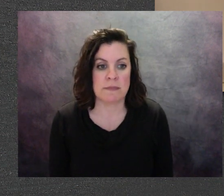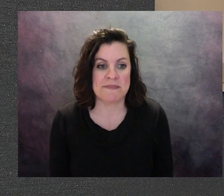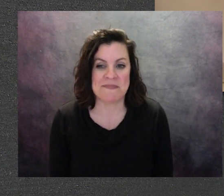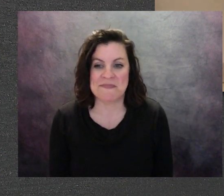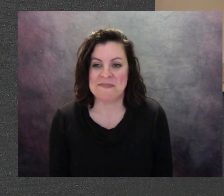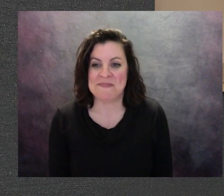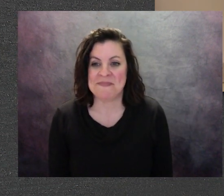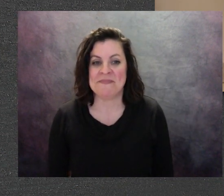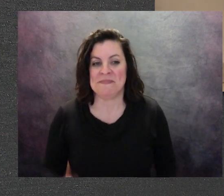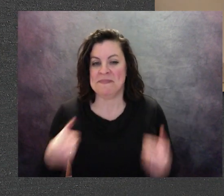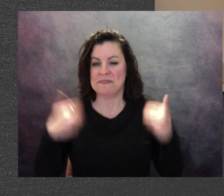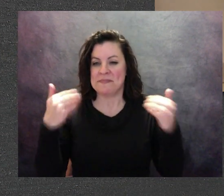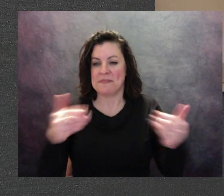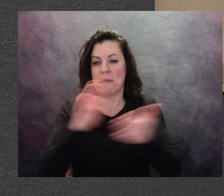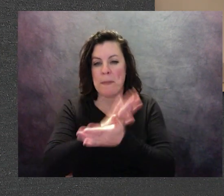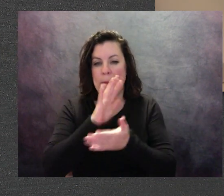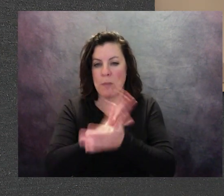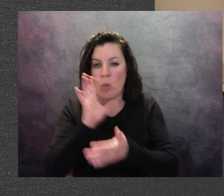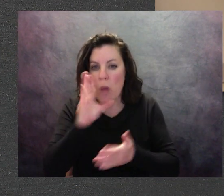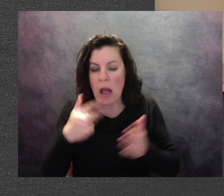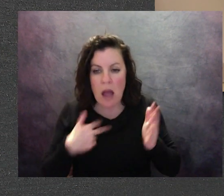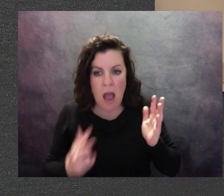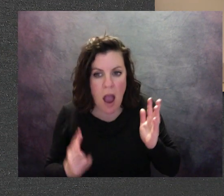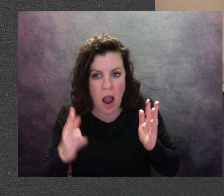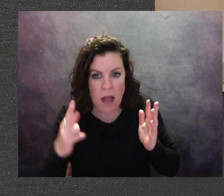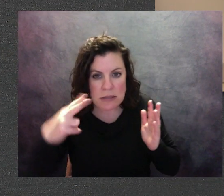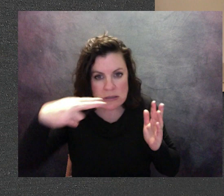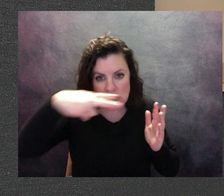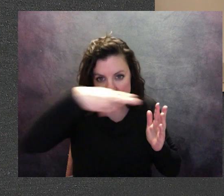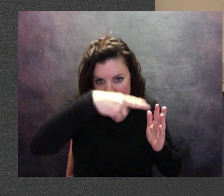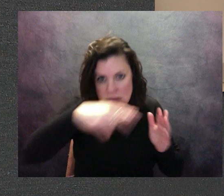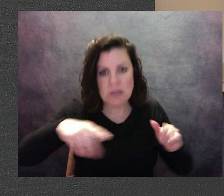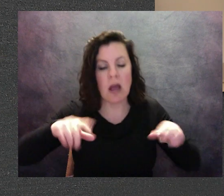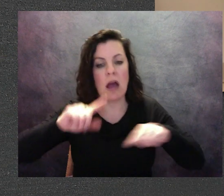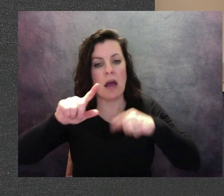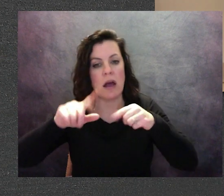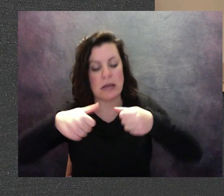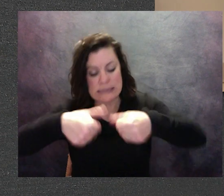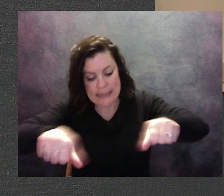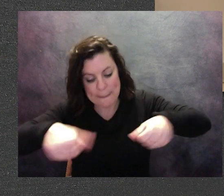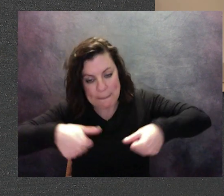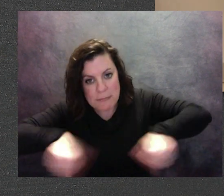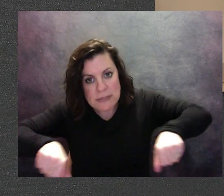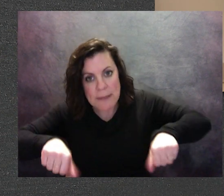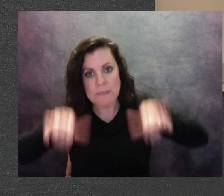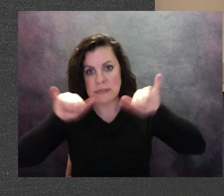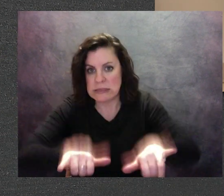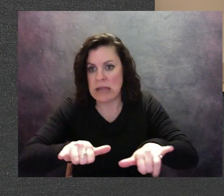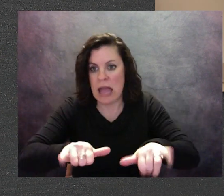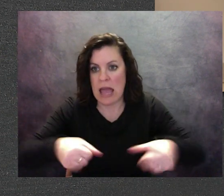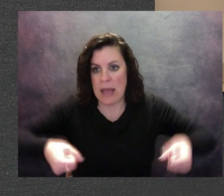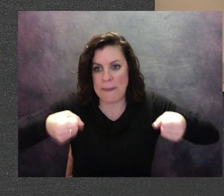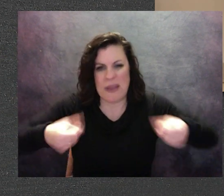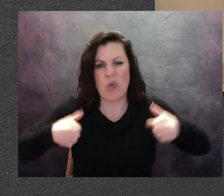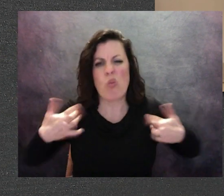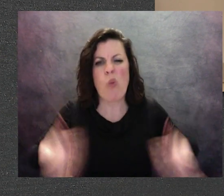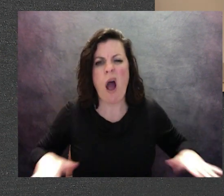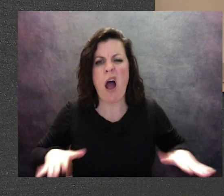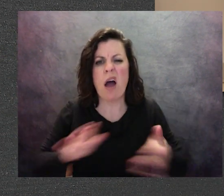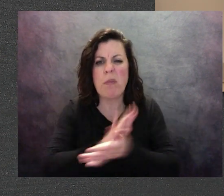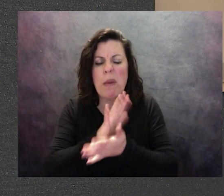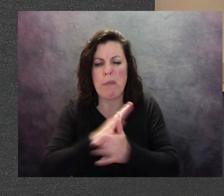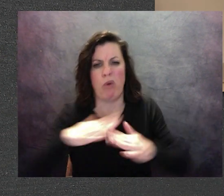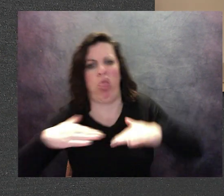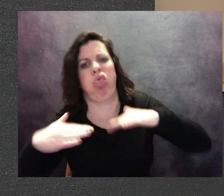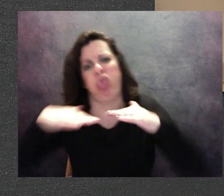And when I cut this, I'll need to tape it down because I want it to stay still